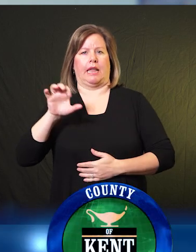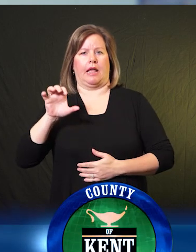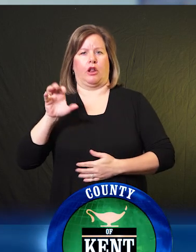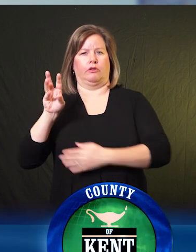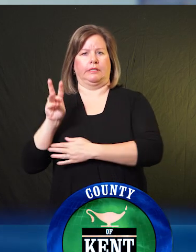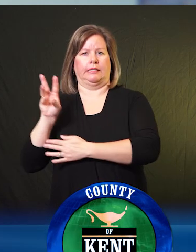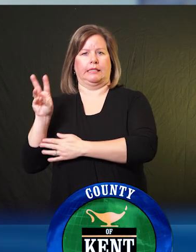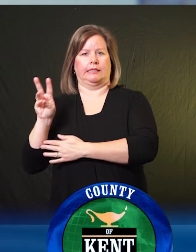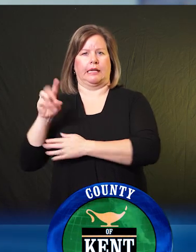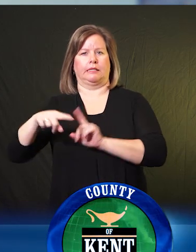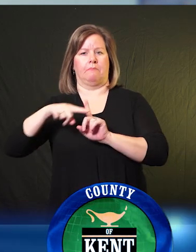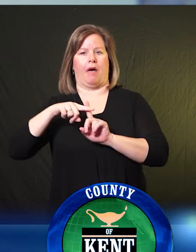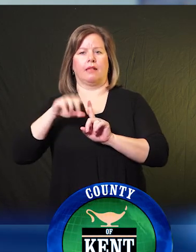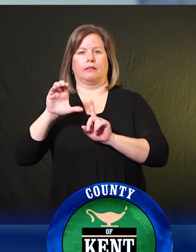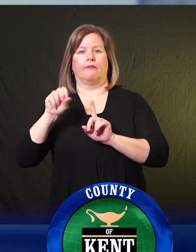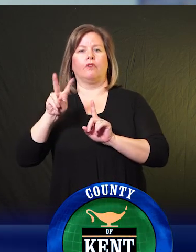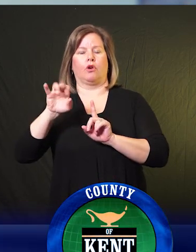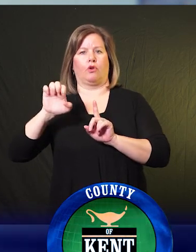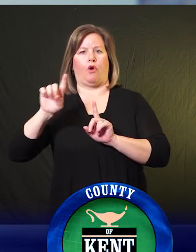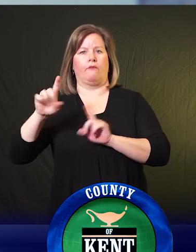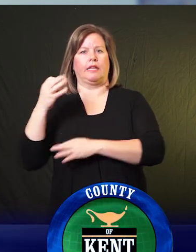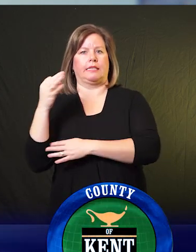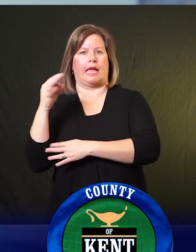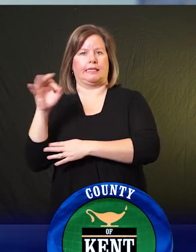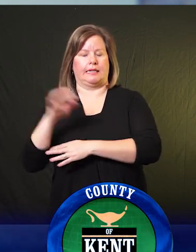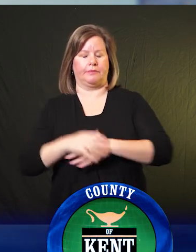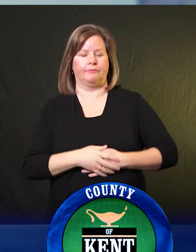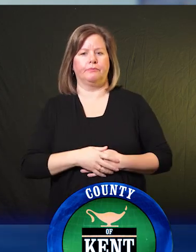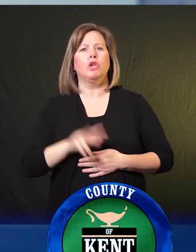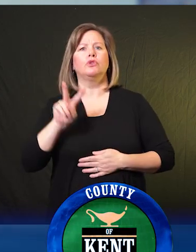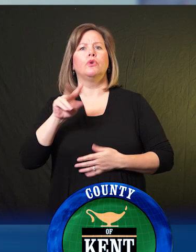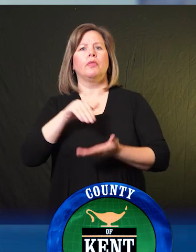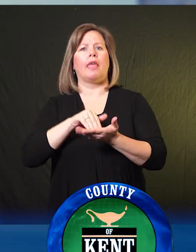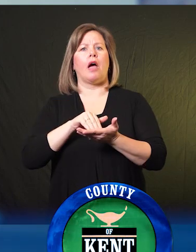33,966 positive cases of COVID-19, and